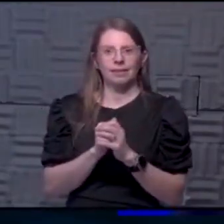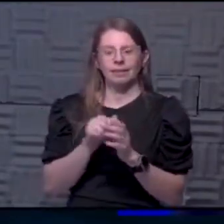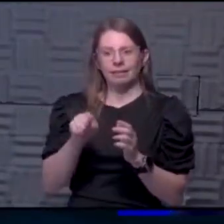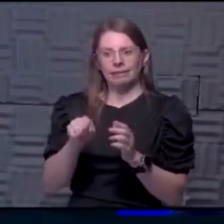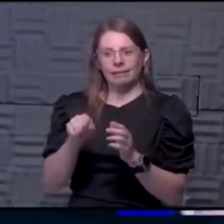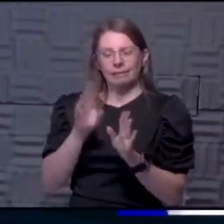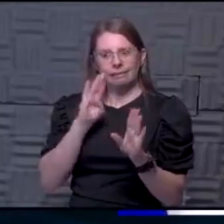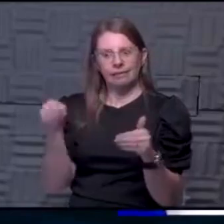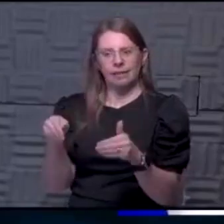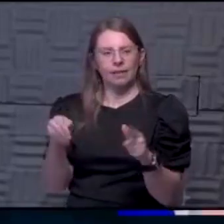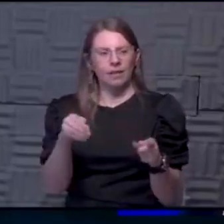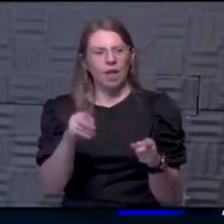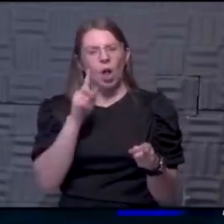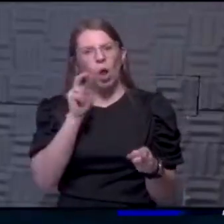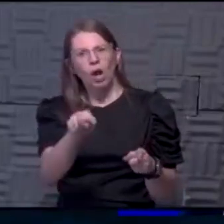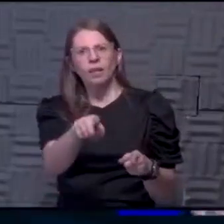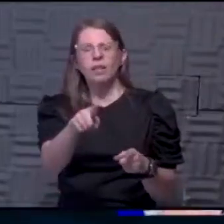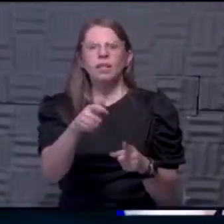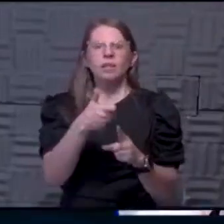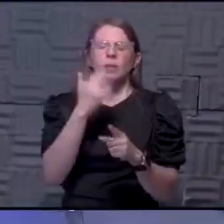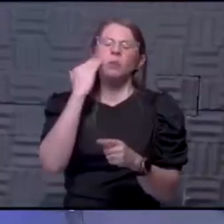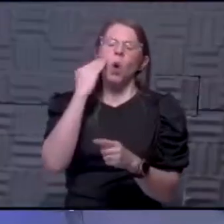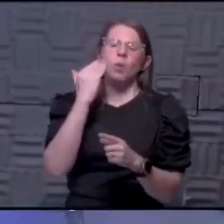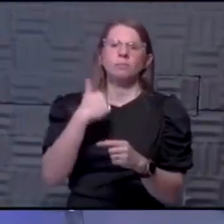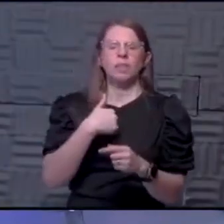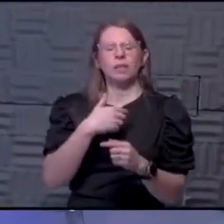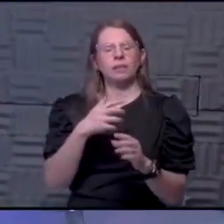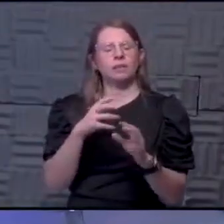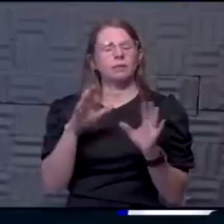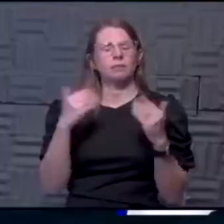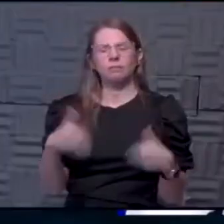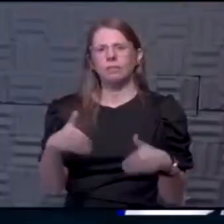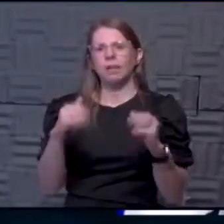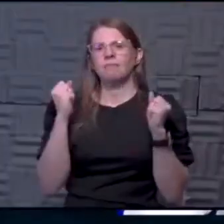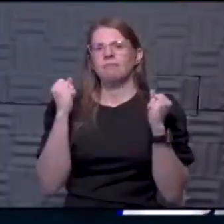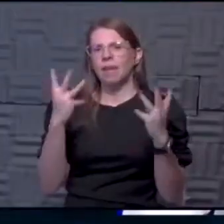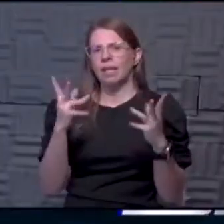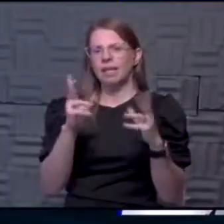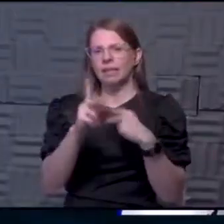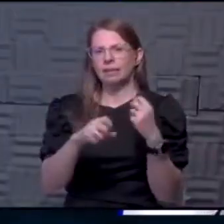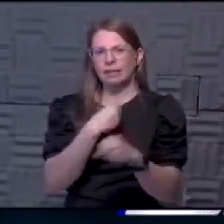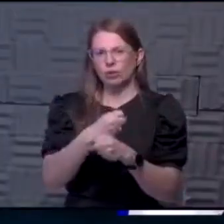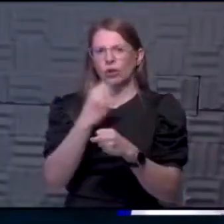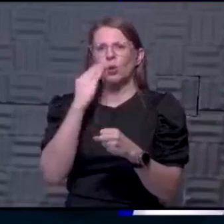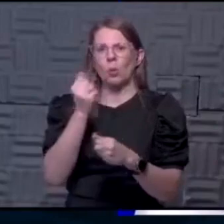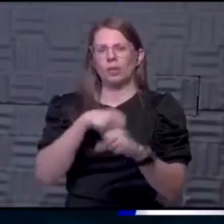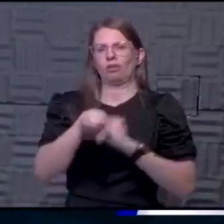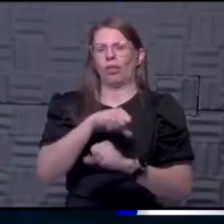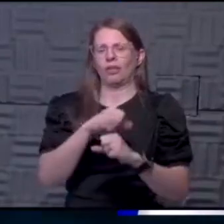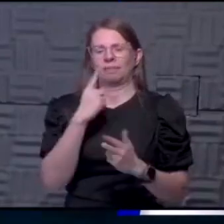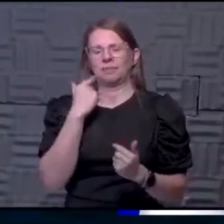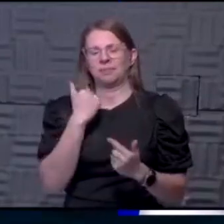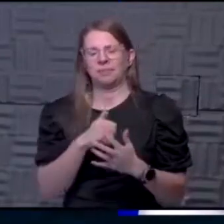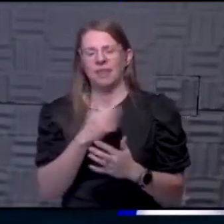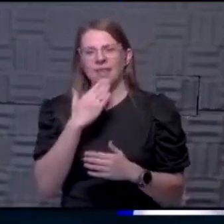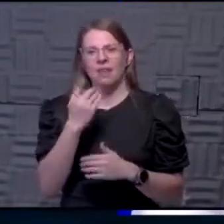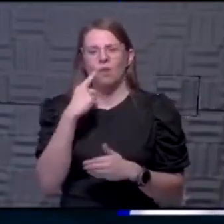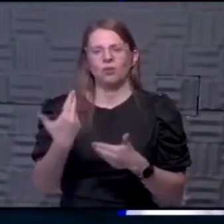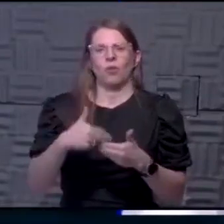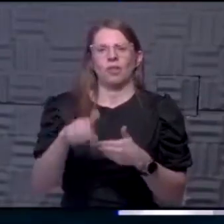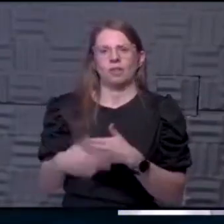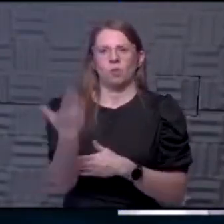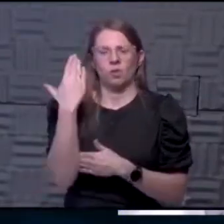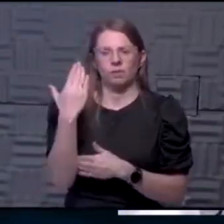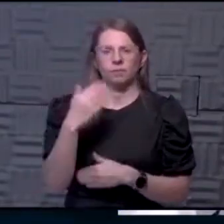Look at the guys. He knows me too well. There's been too many years there. All right. Well, thank you for being here this morning. I want to